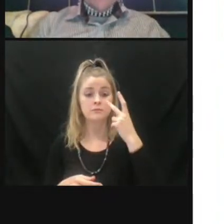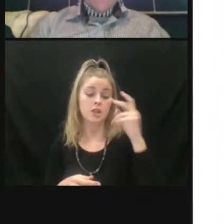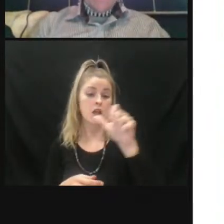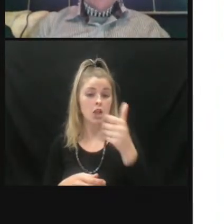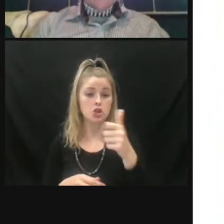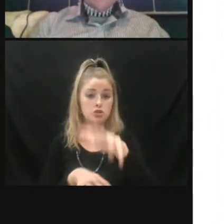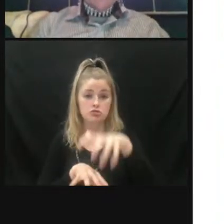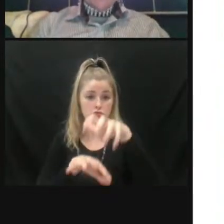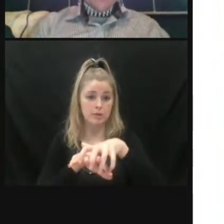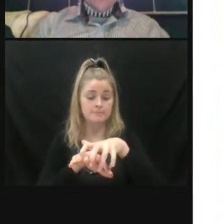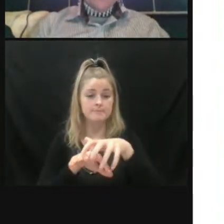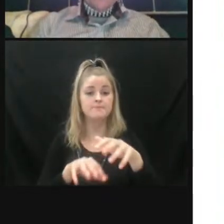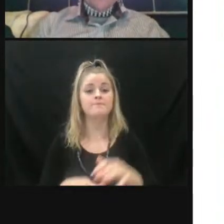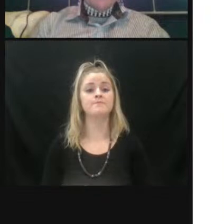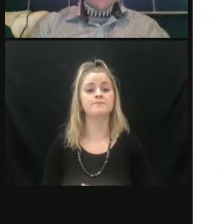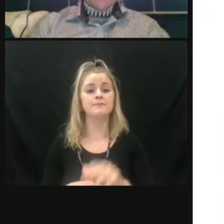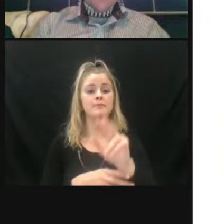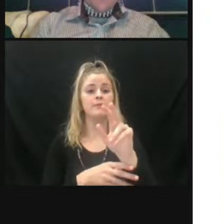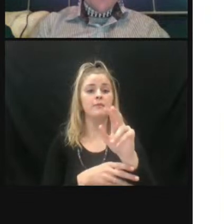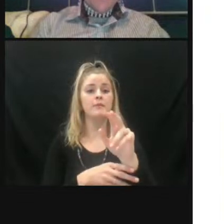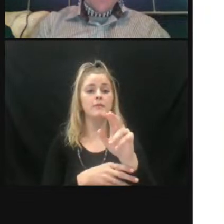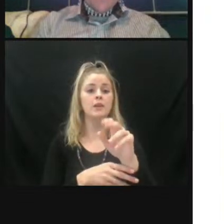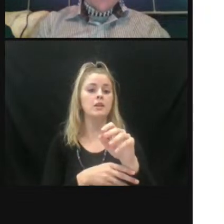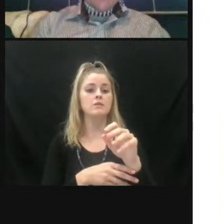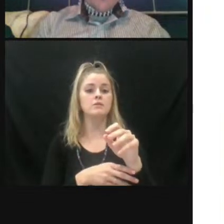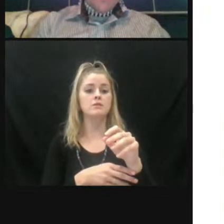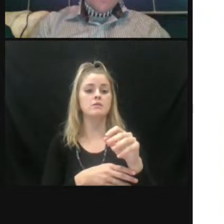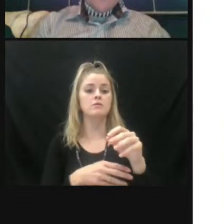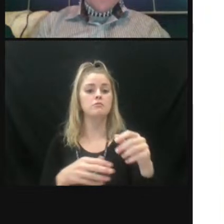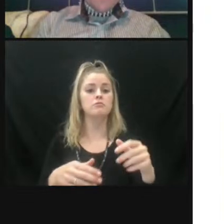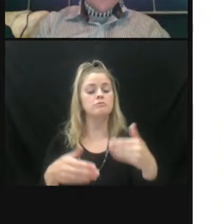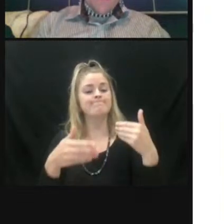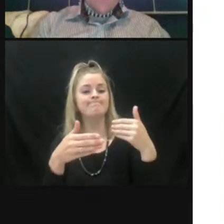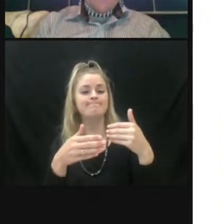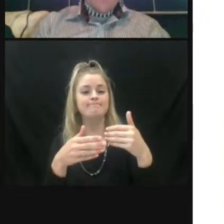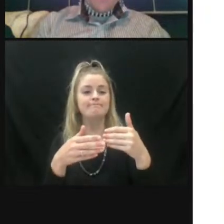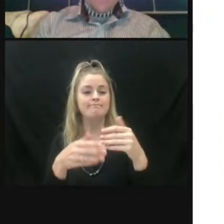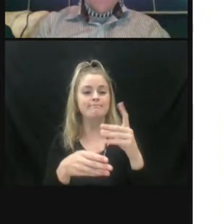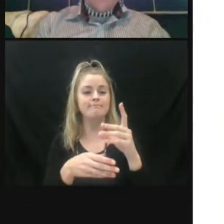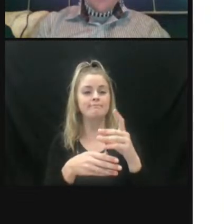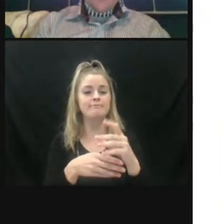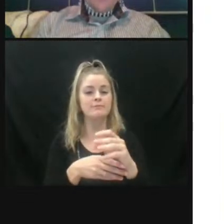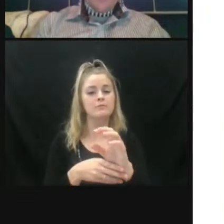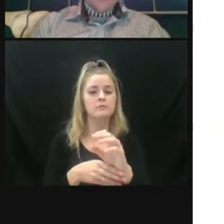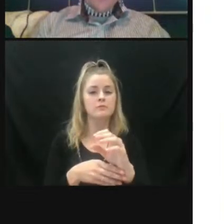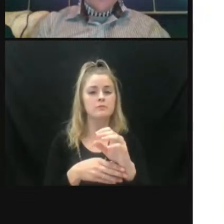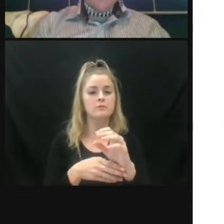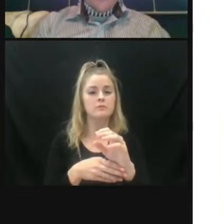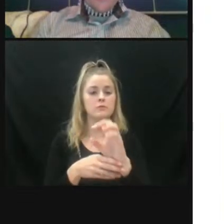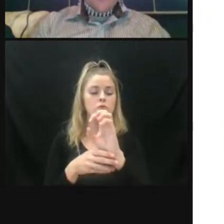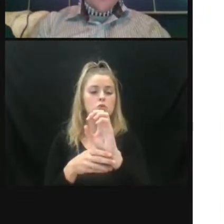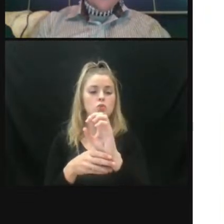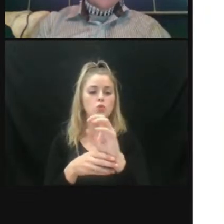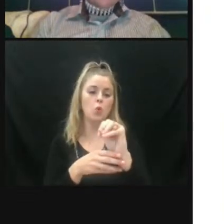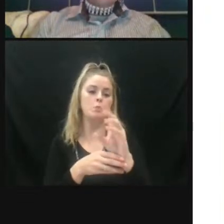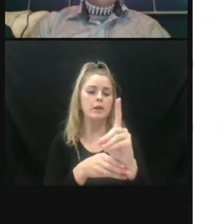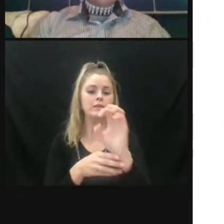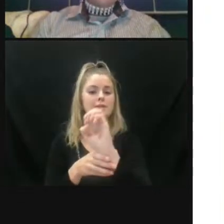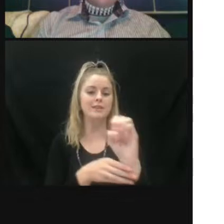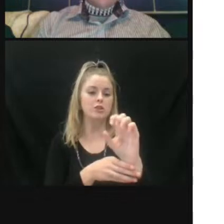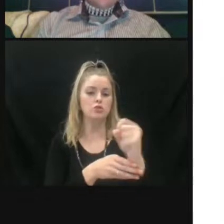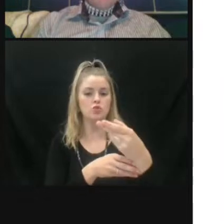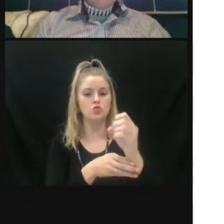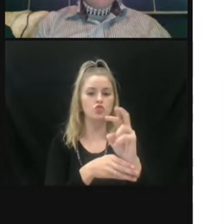this is the Nanticoke Indian tribe who's in Millsboro, who's right above that Maryland Eastern Shore border. A lot